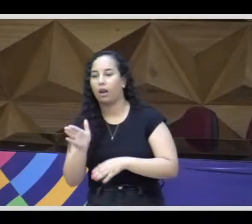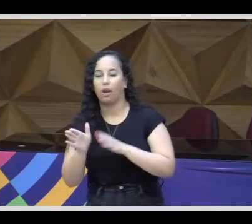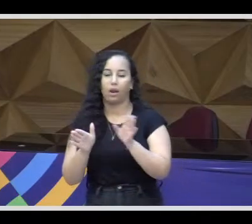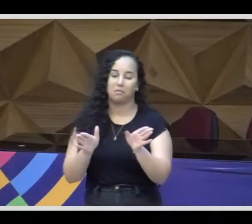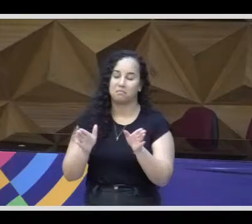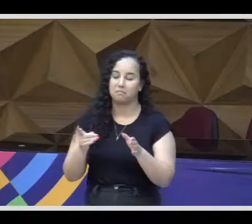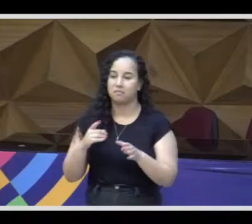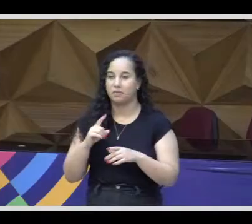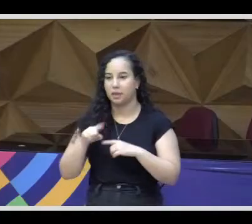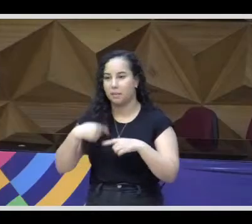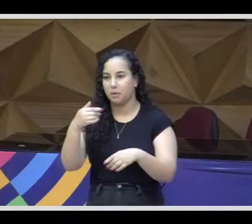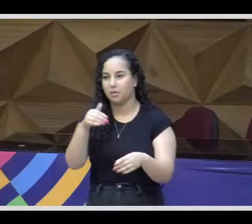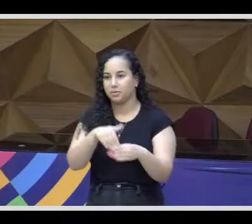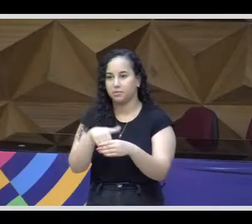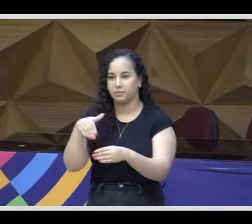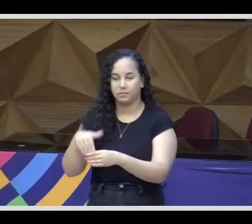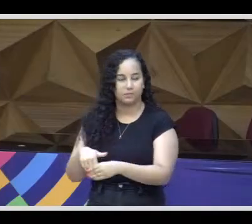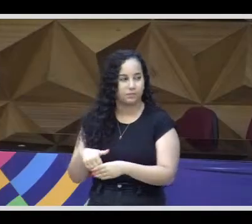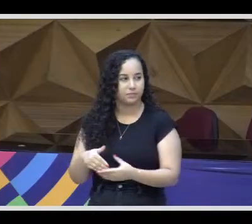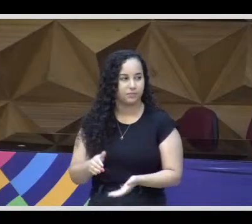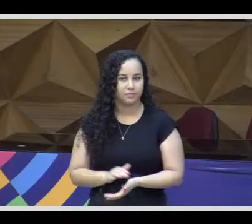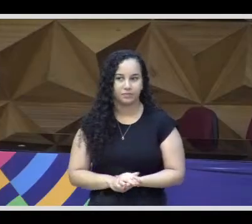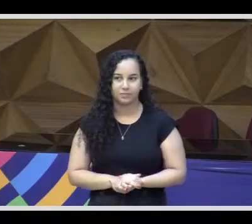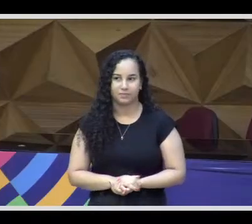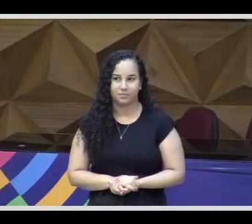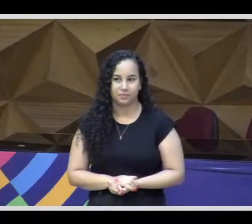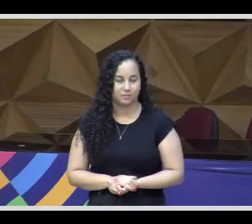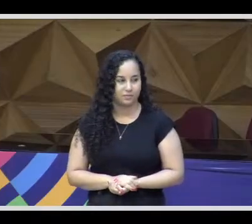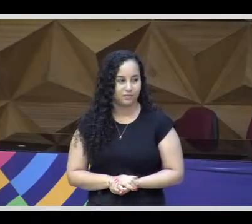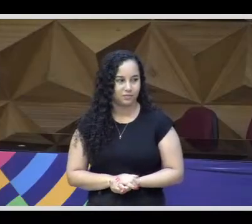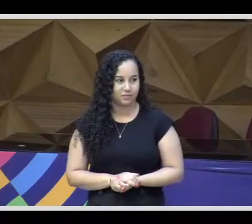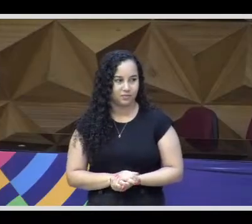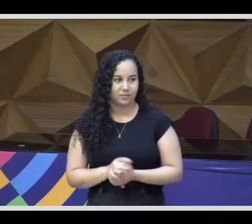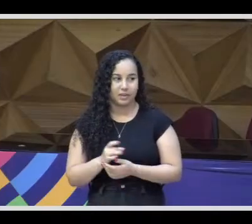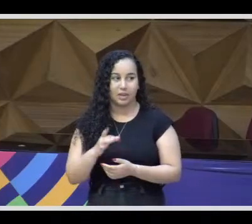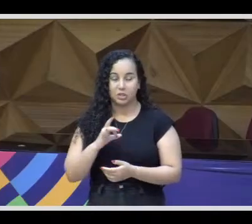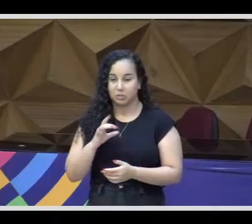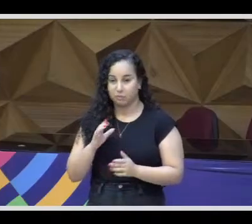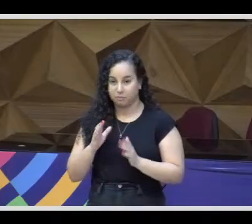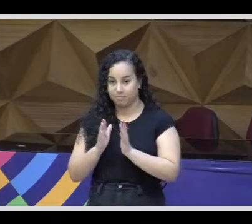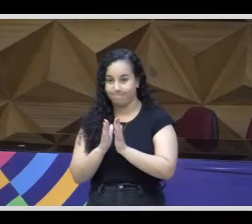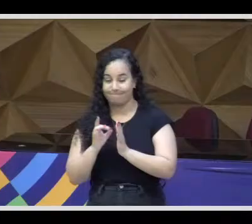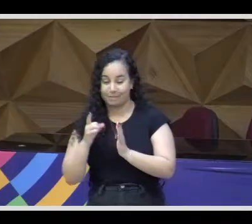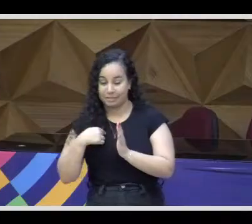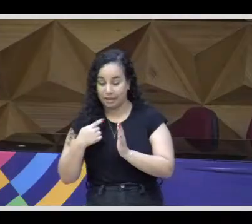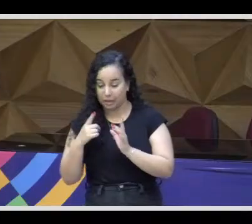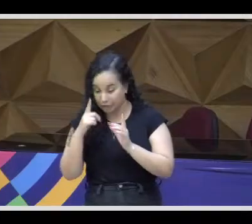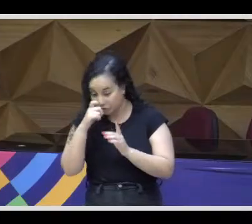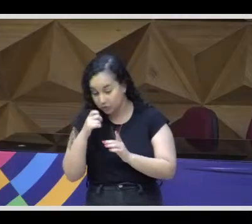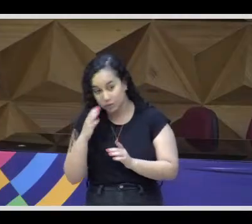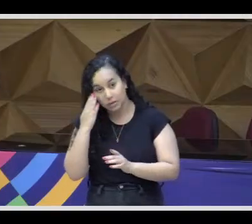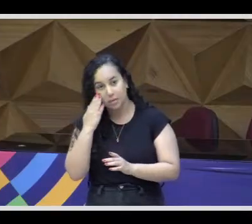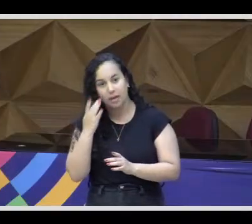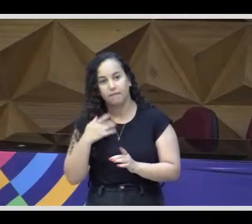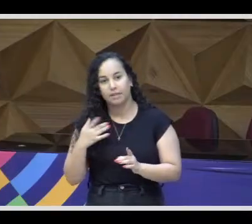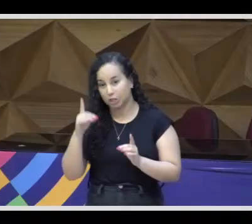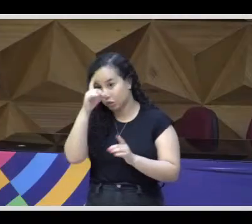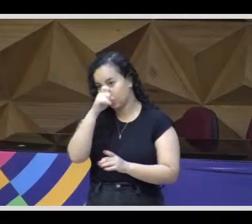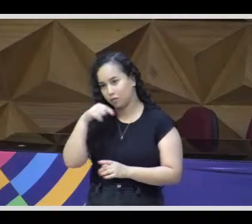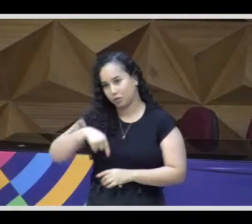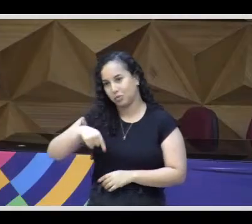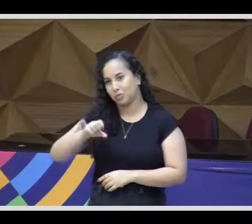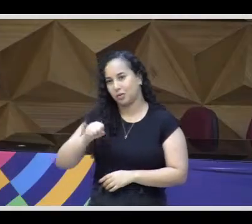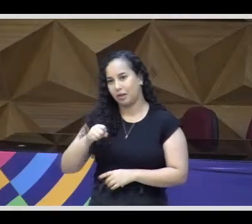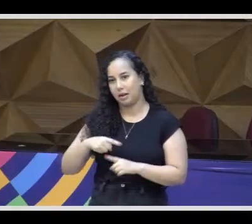race, either on the left or the right. And it's so splitted in the society right now that's going to be hard to predict. So